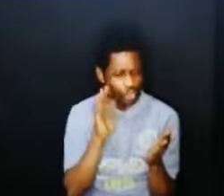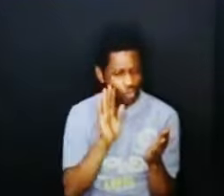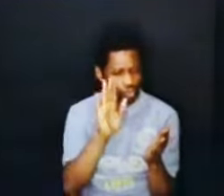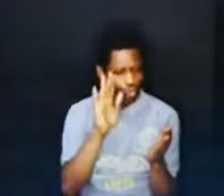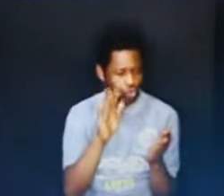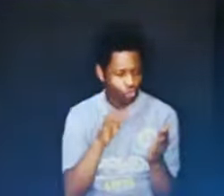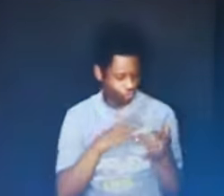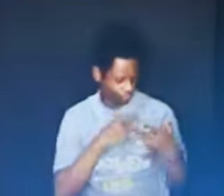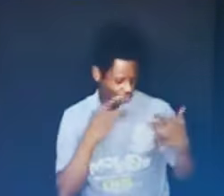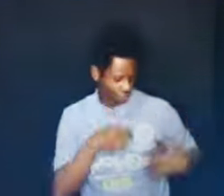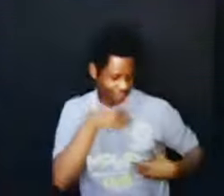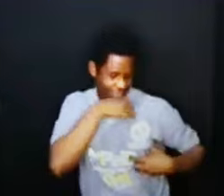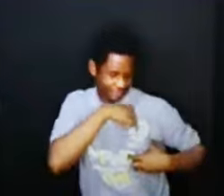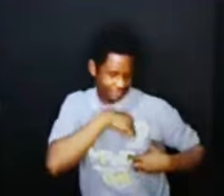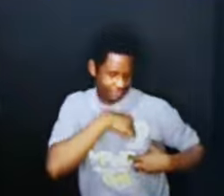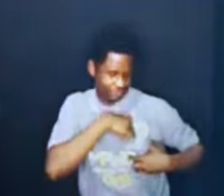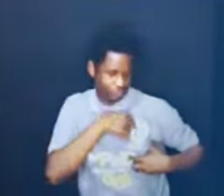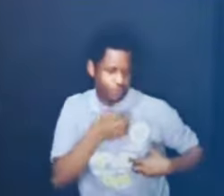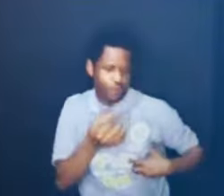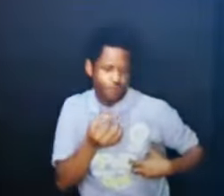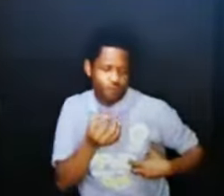se anytime